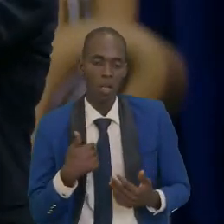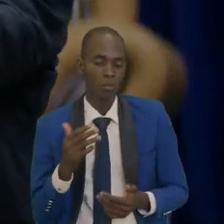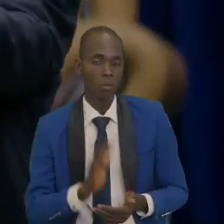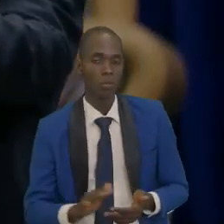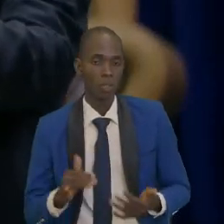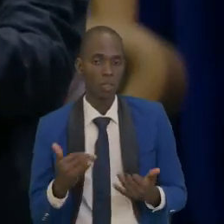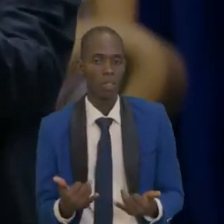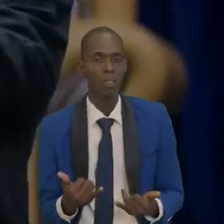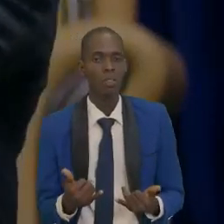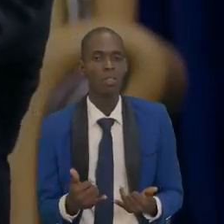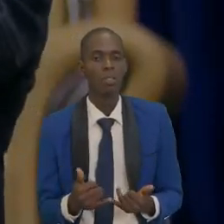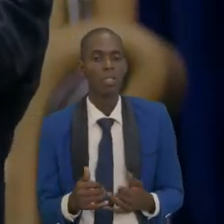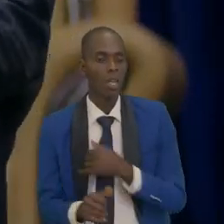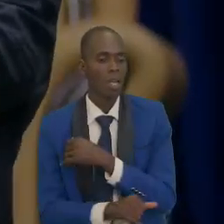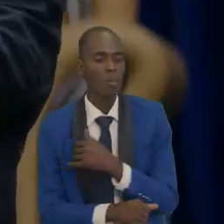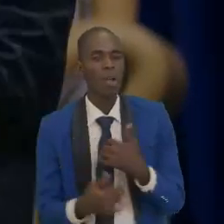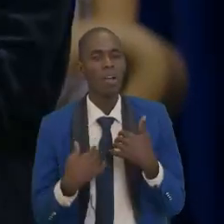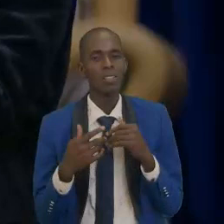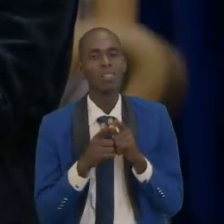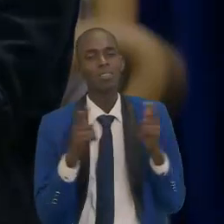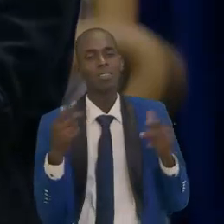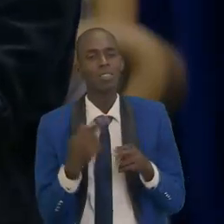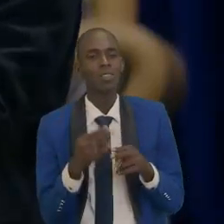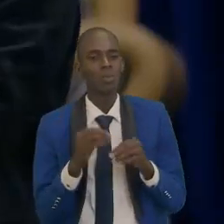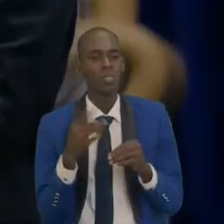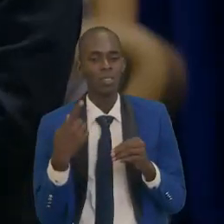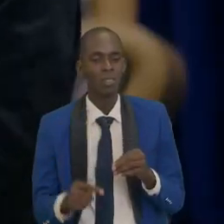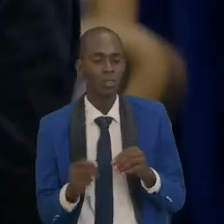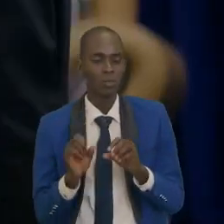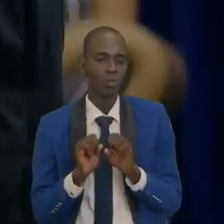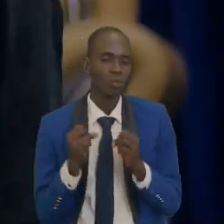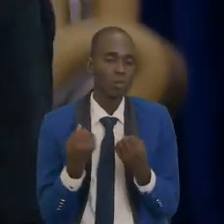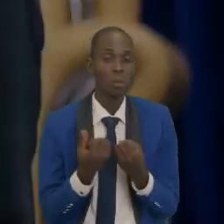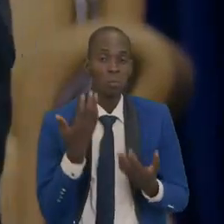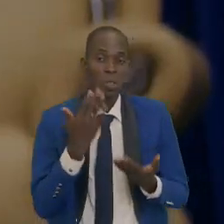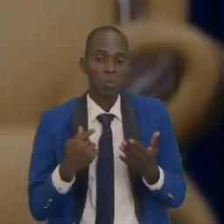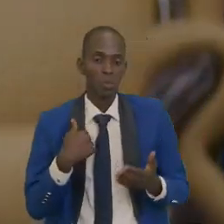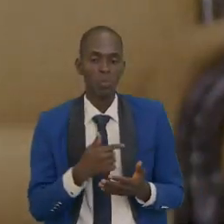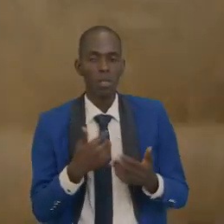he had a great name in Society maybe we have great names too